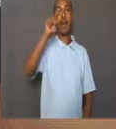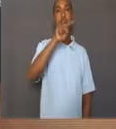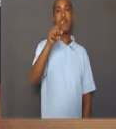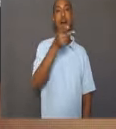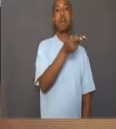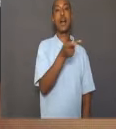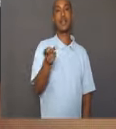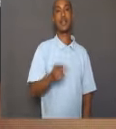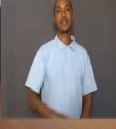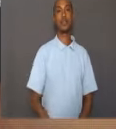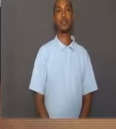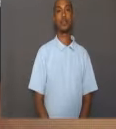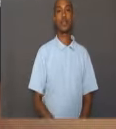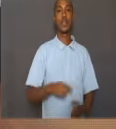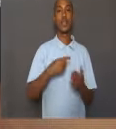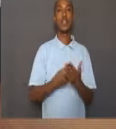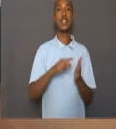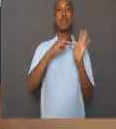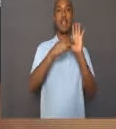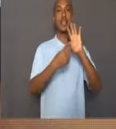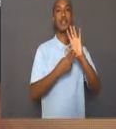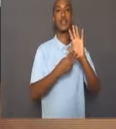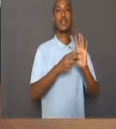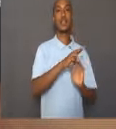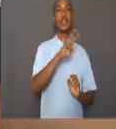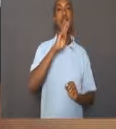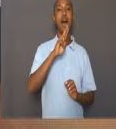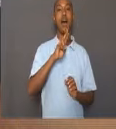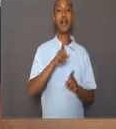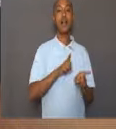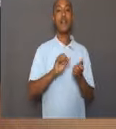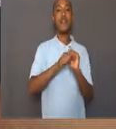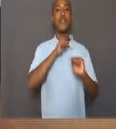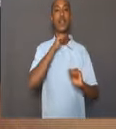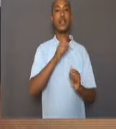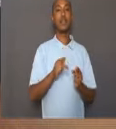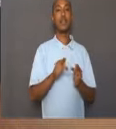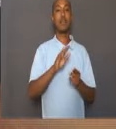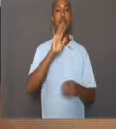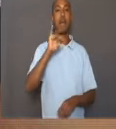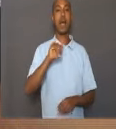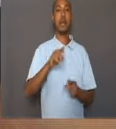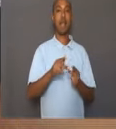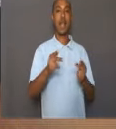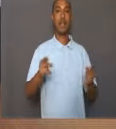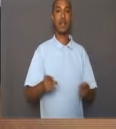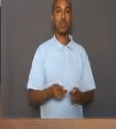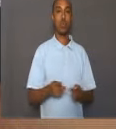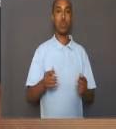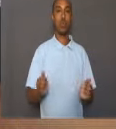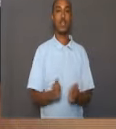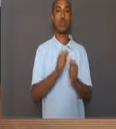particles. This means they are deflected by plates with a positive charge.